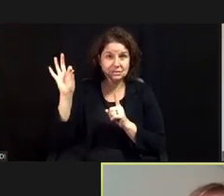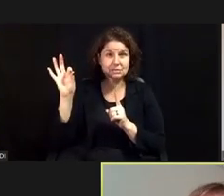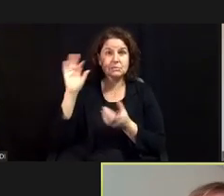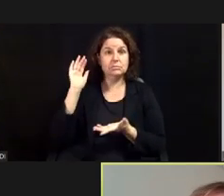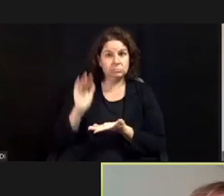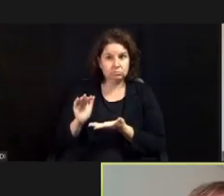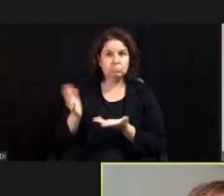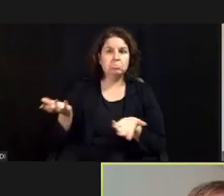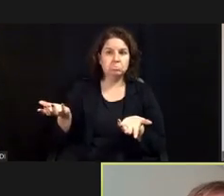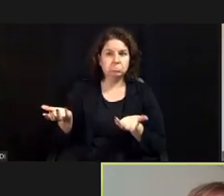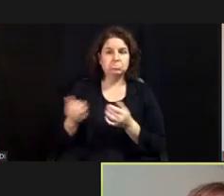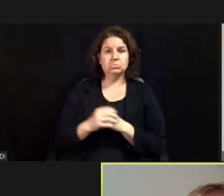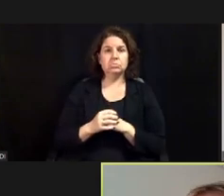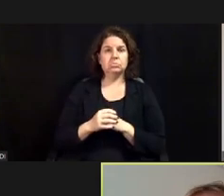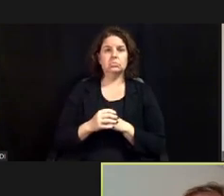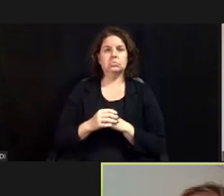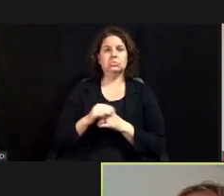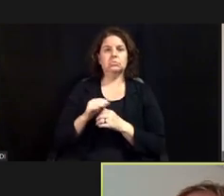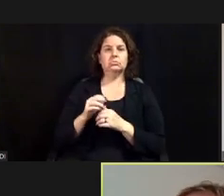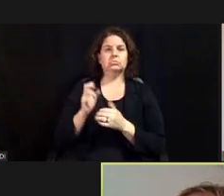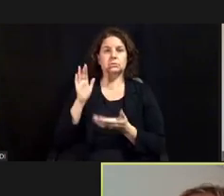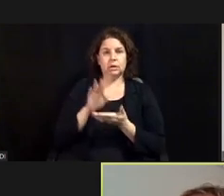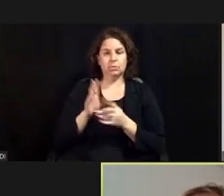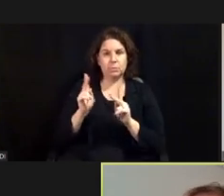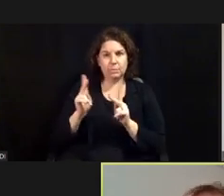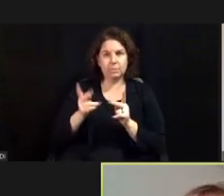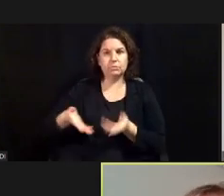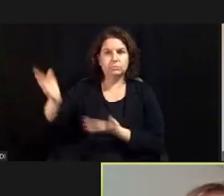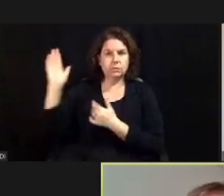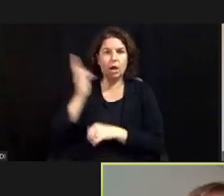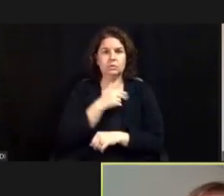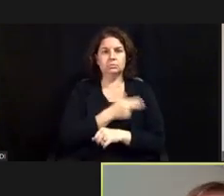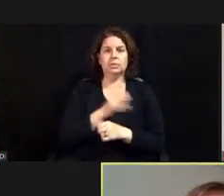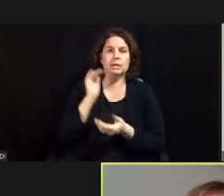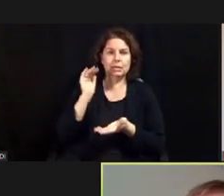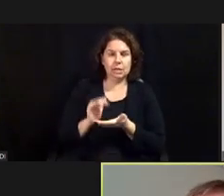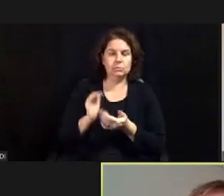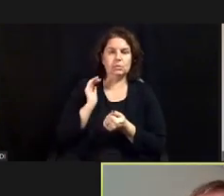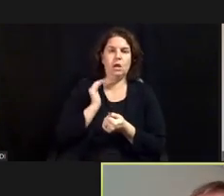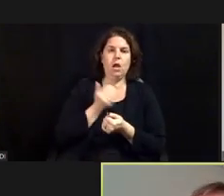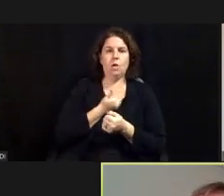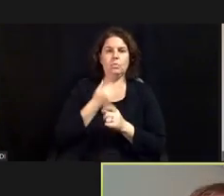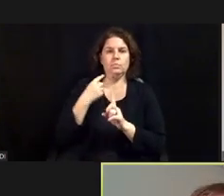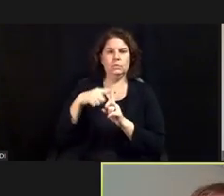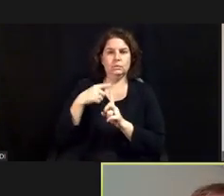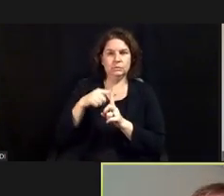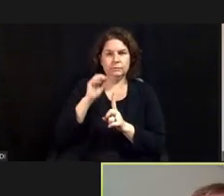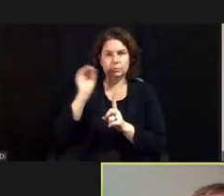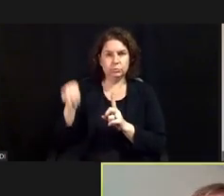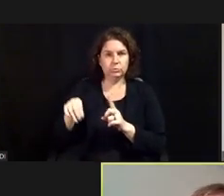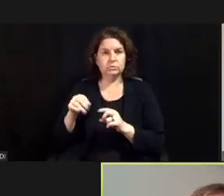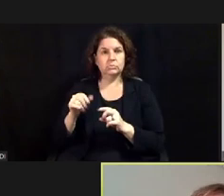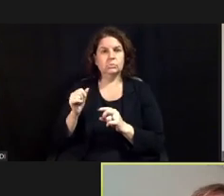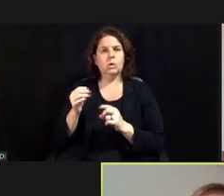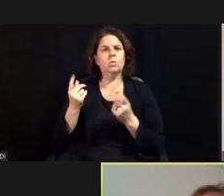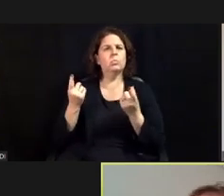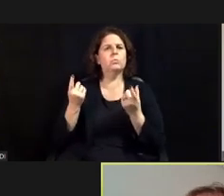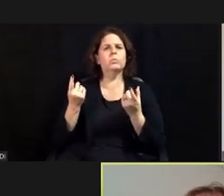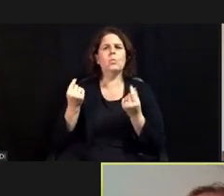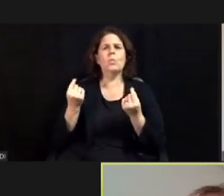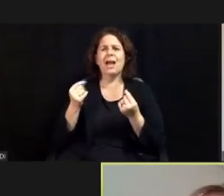rates, reductions in percent positivity. So what was that, special sauce? What allowed us to do that? And I